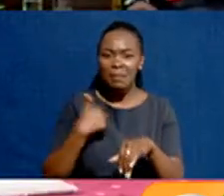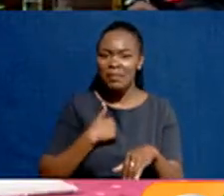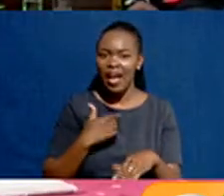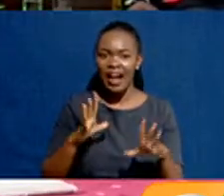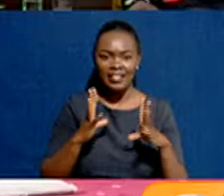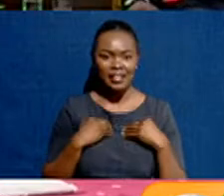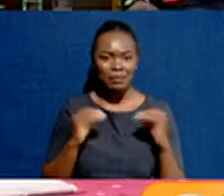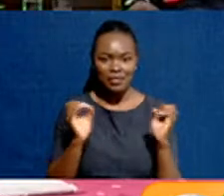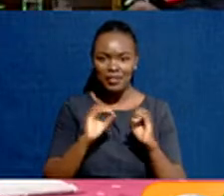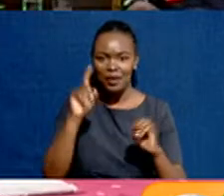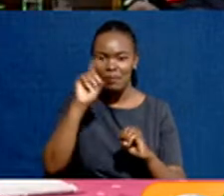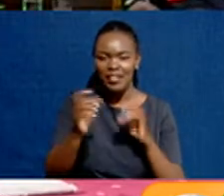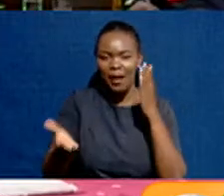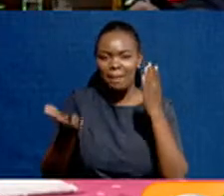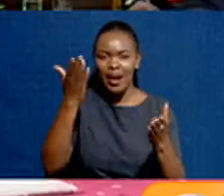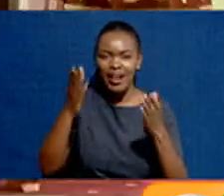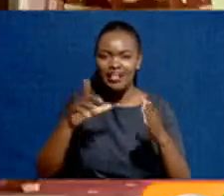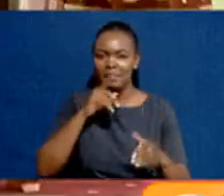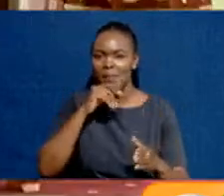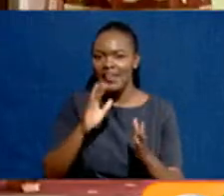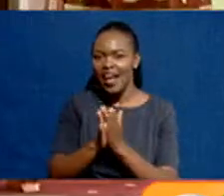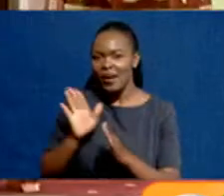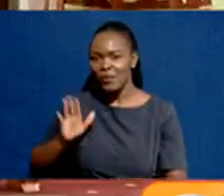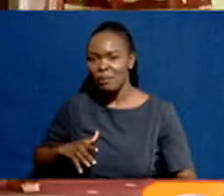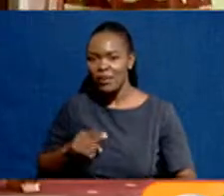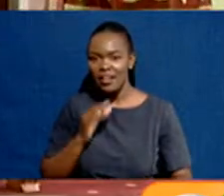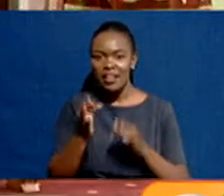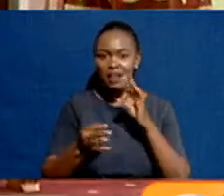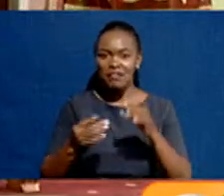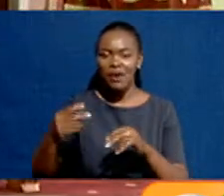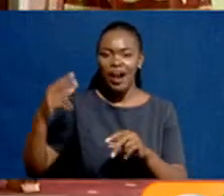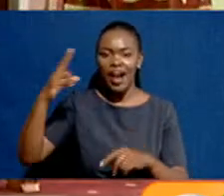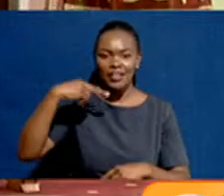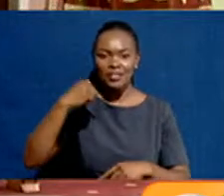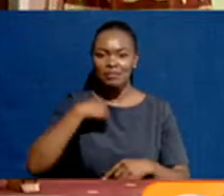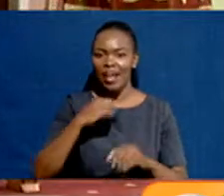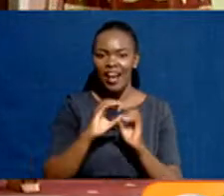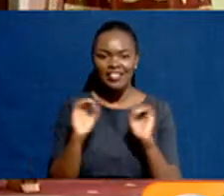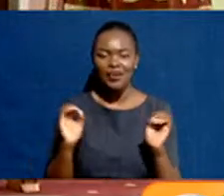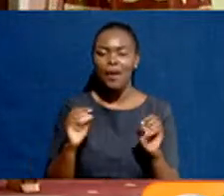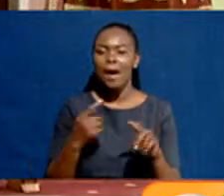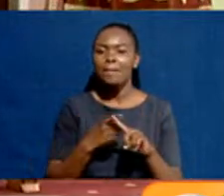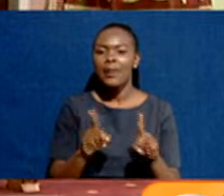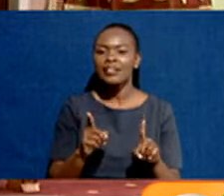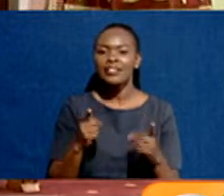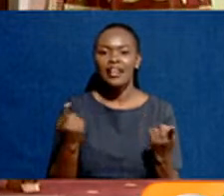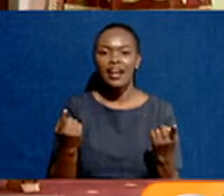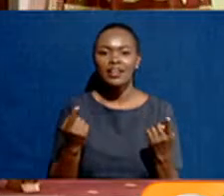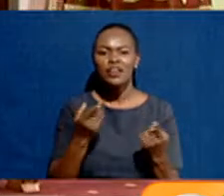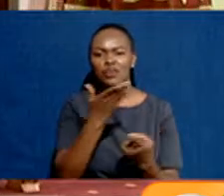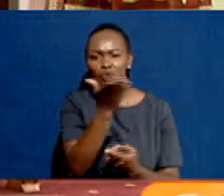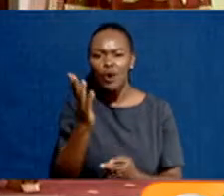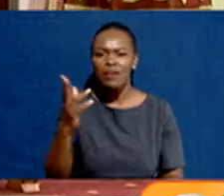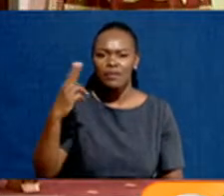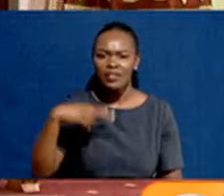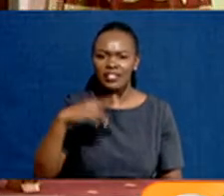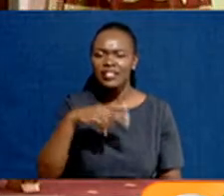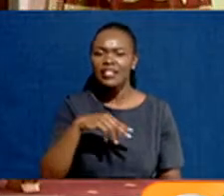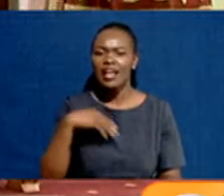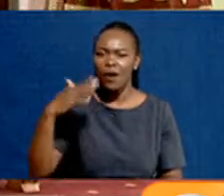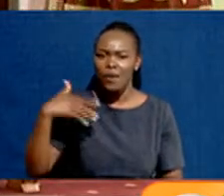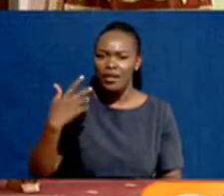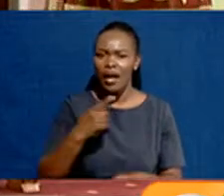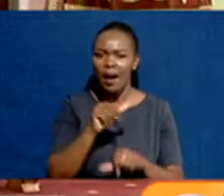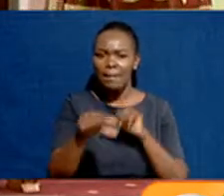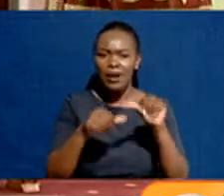in, even if you accuse me of not respecting press freedom. I think you guys have been criticizing us. Thank you. For the two-third gender